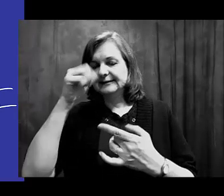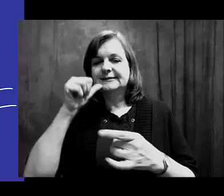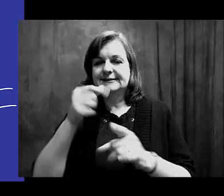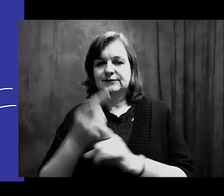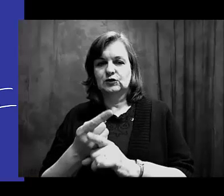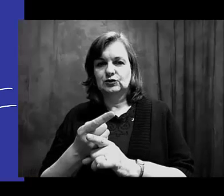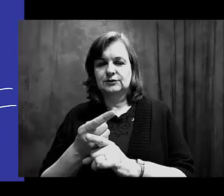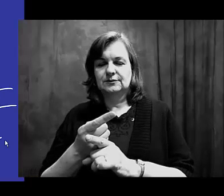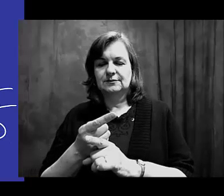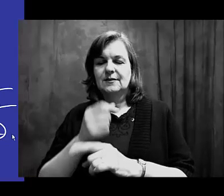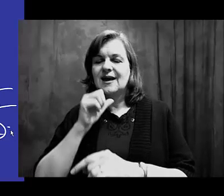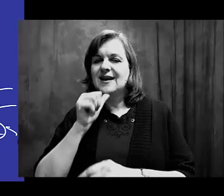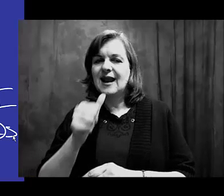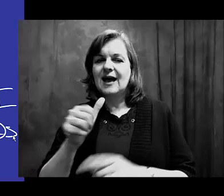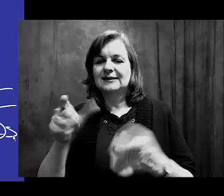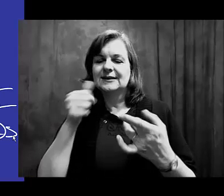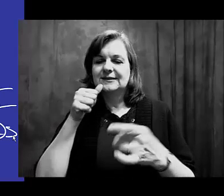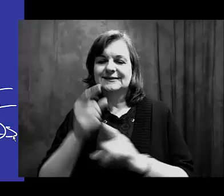chromatids.